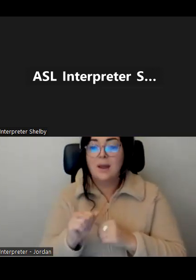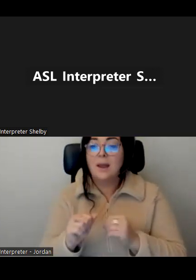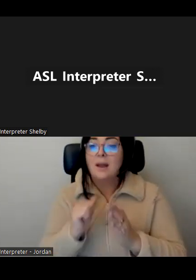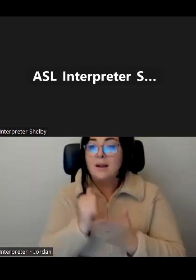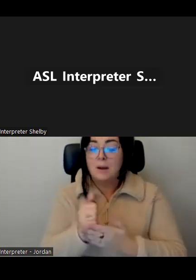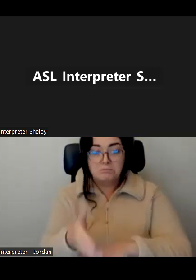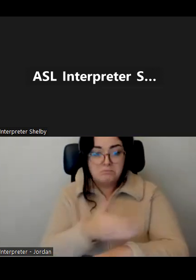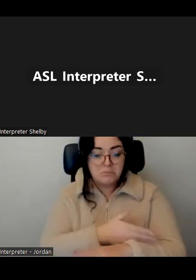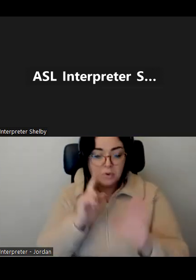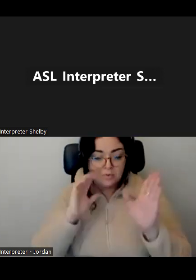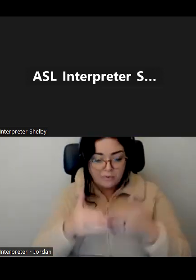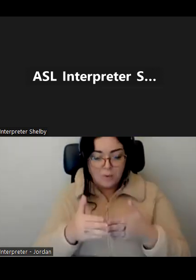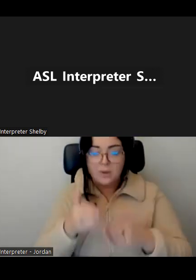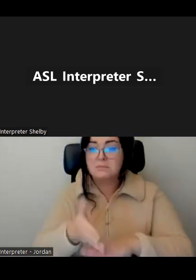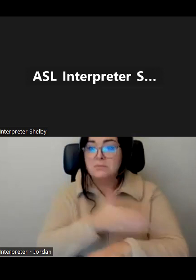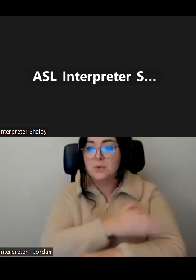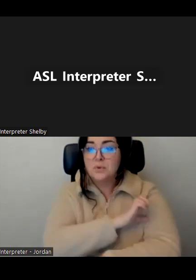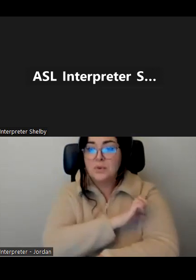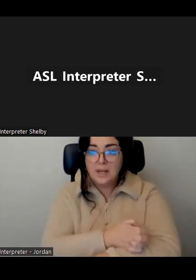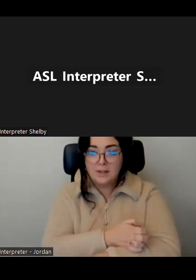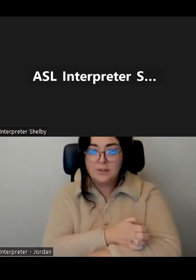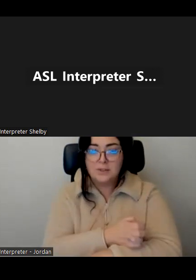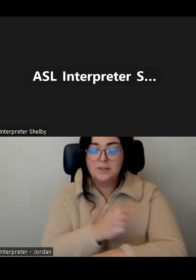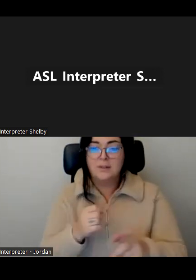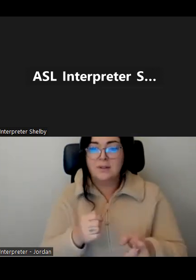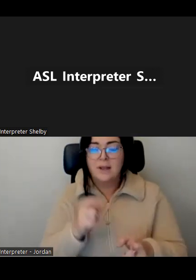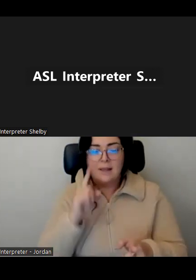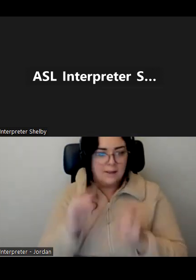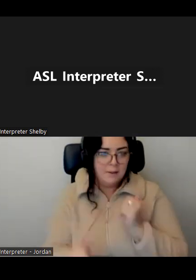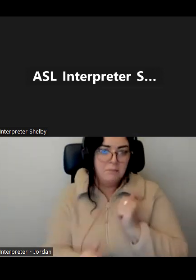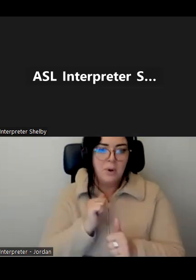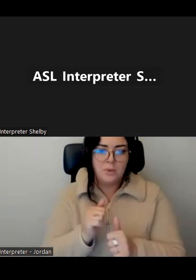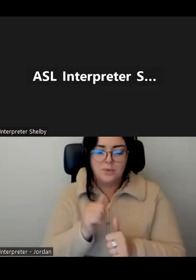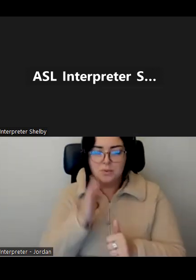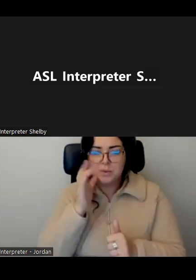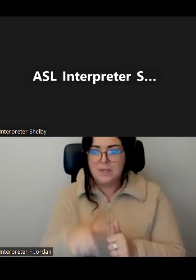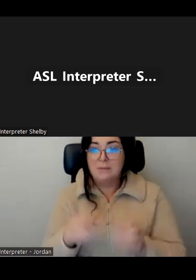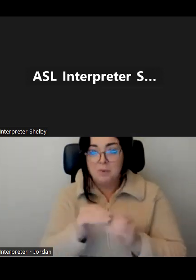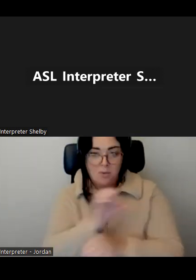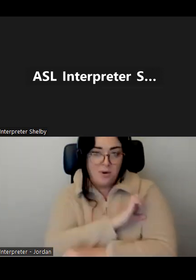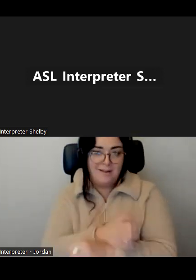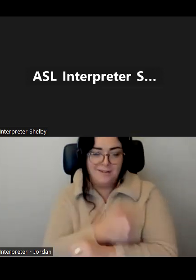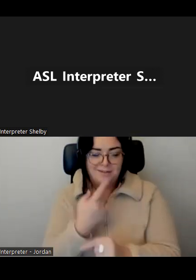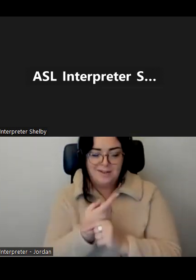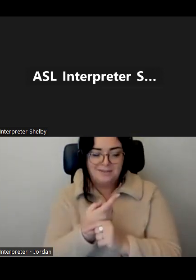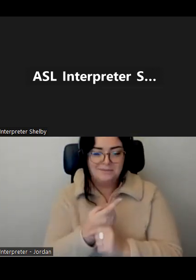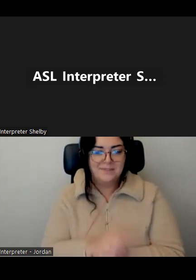and energy. And most of us probably can certainly use more energy, right?